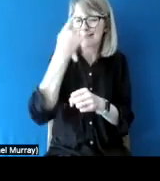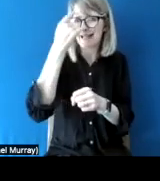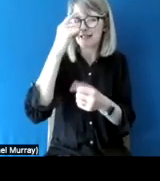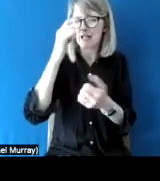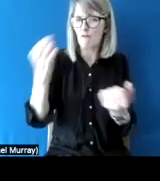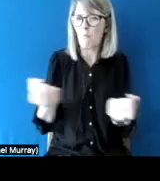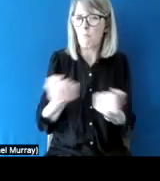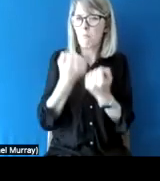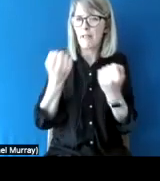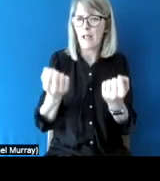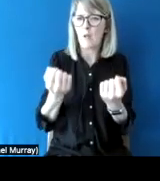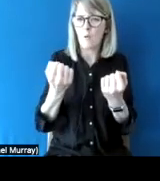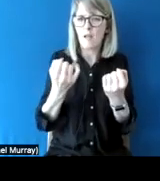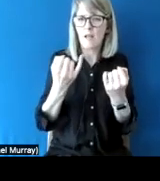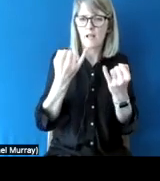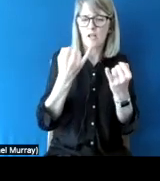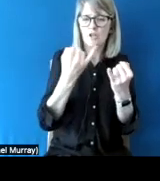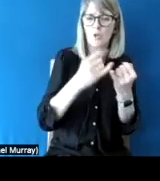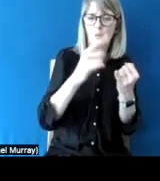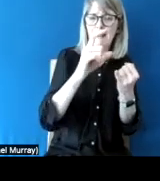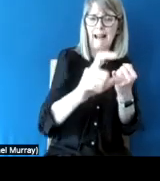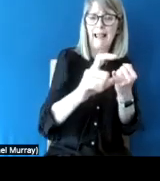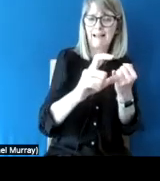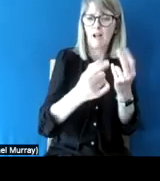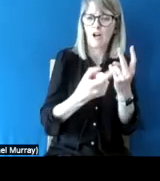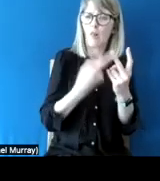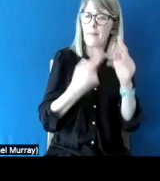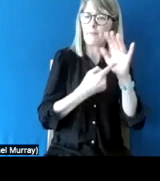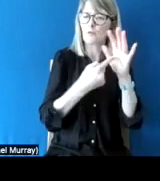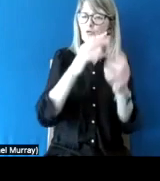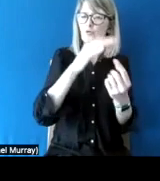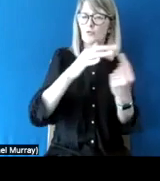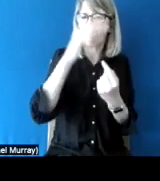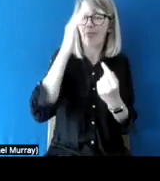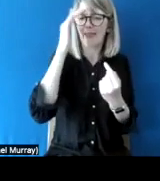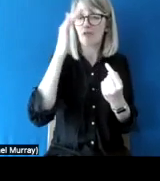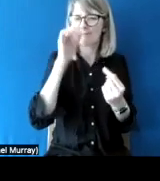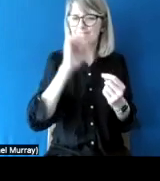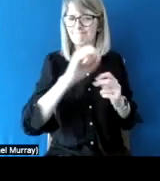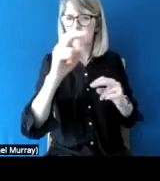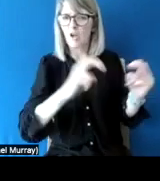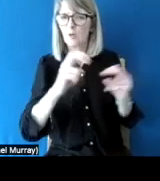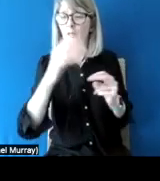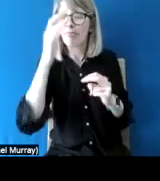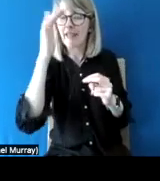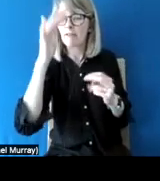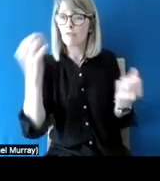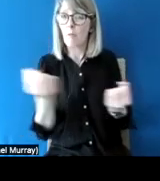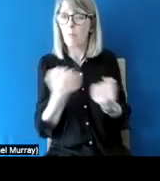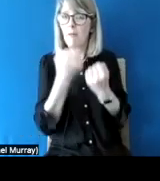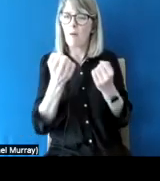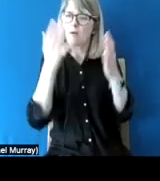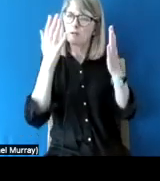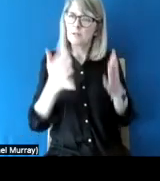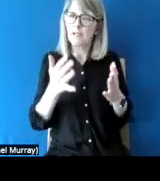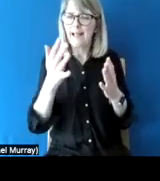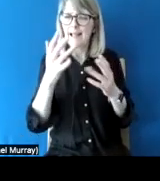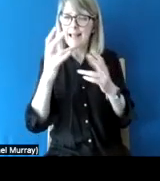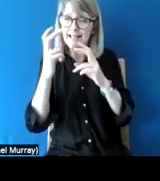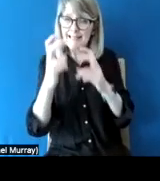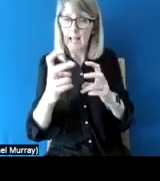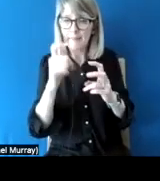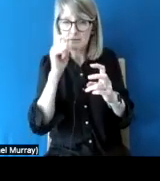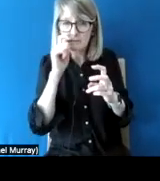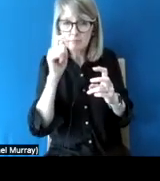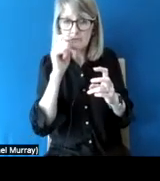Stuart Clegg, another very important social theorist, argues that a theory of power must examine how the